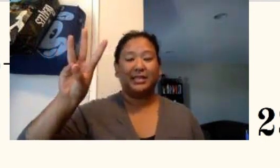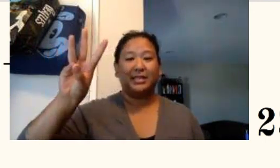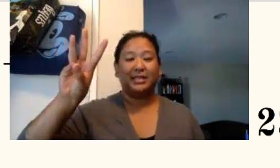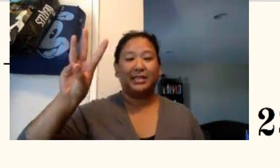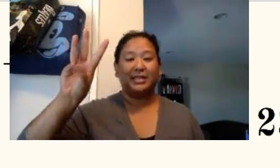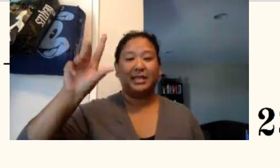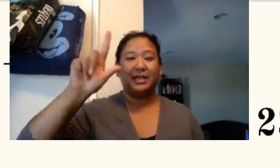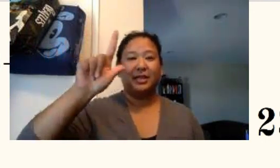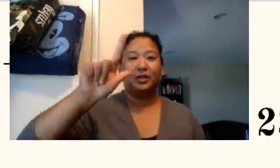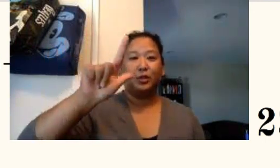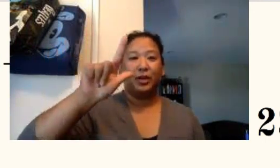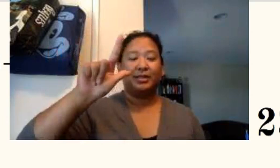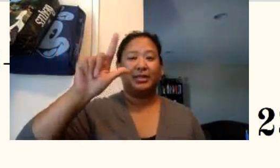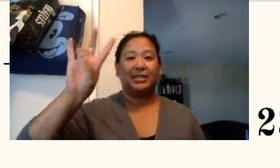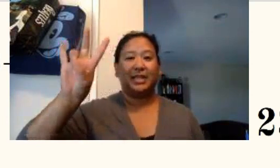26,